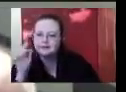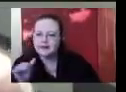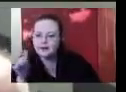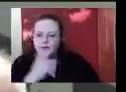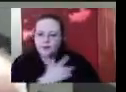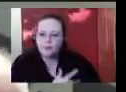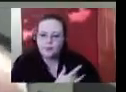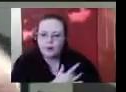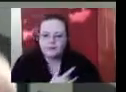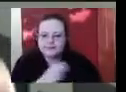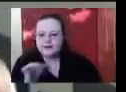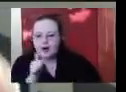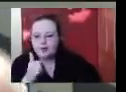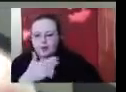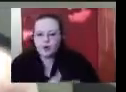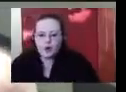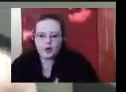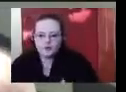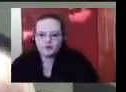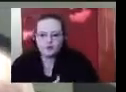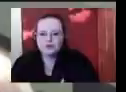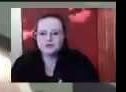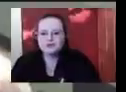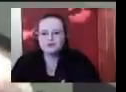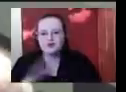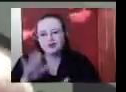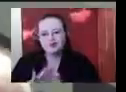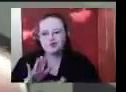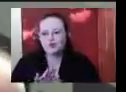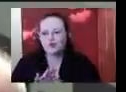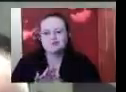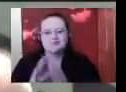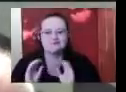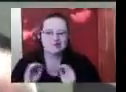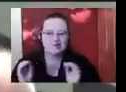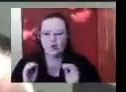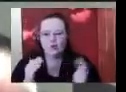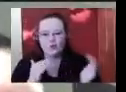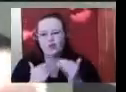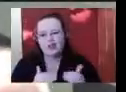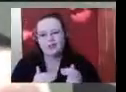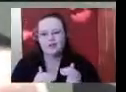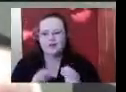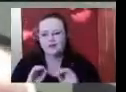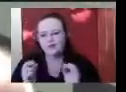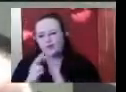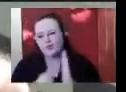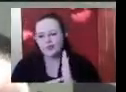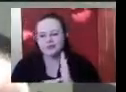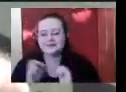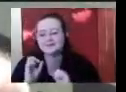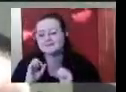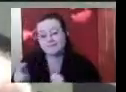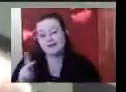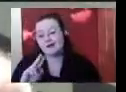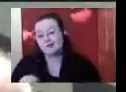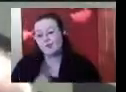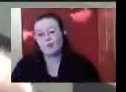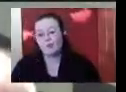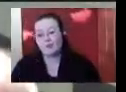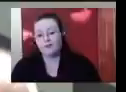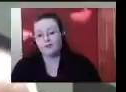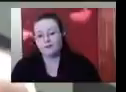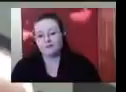provinces have no COVID measures in their schools, or they've really kind of gone back to normal. So why